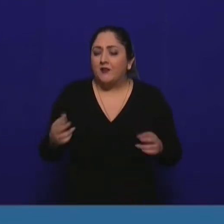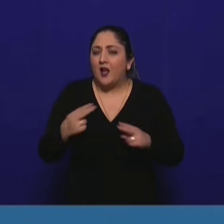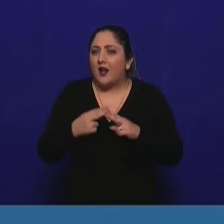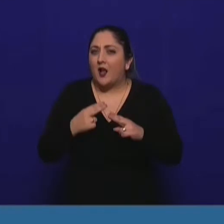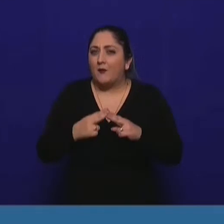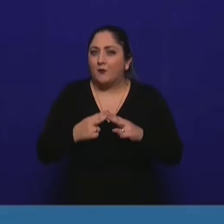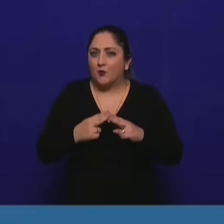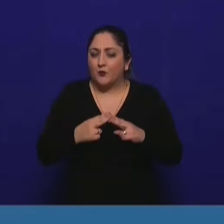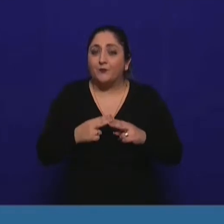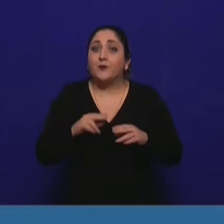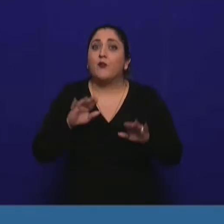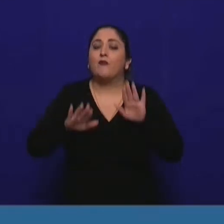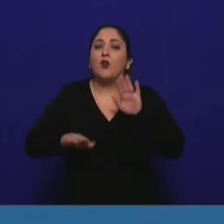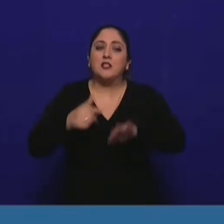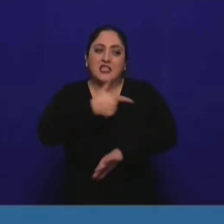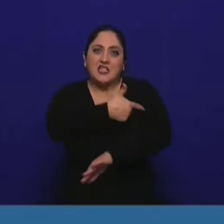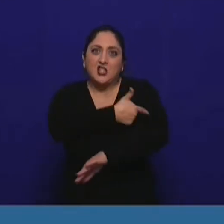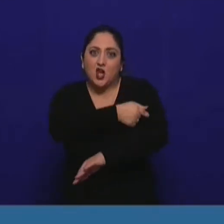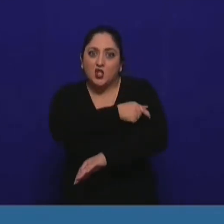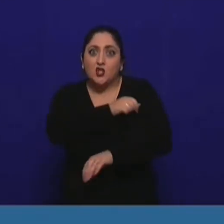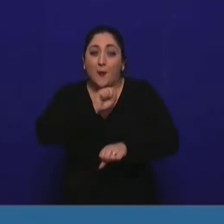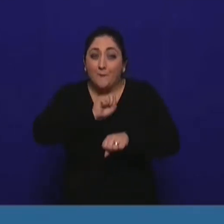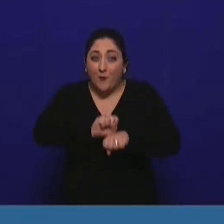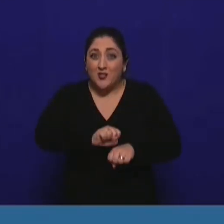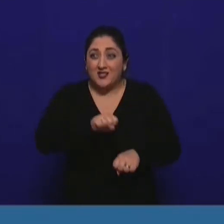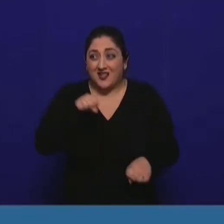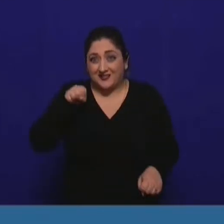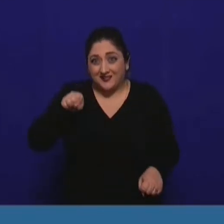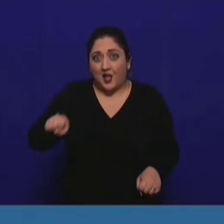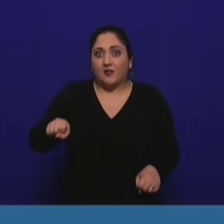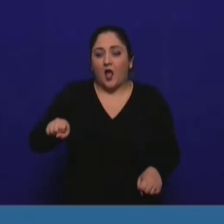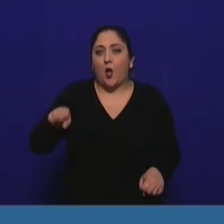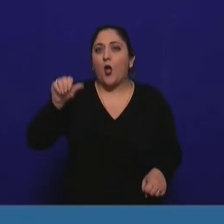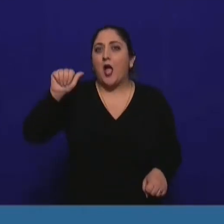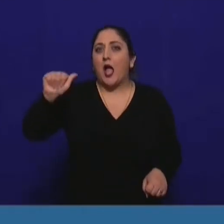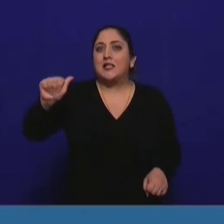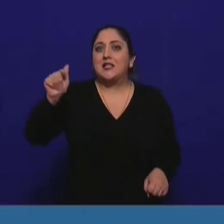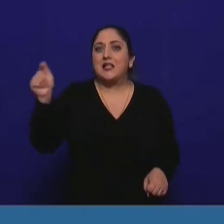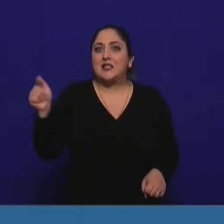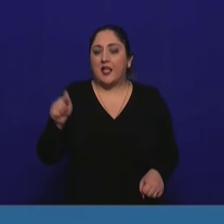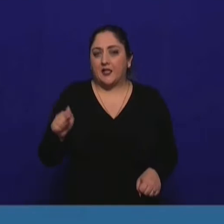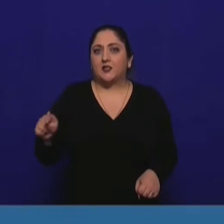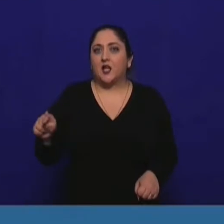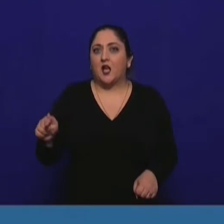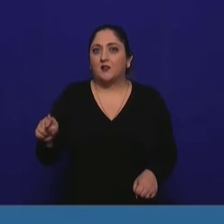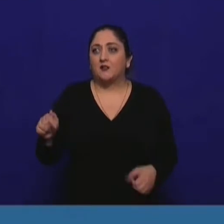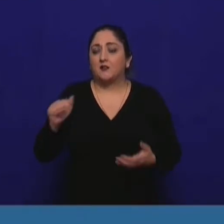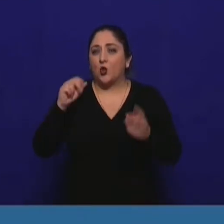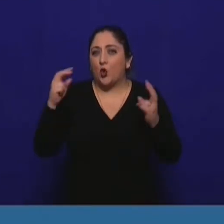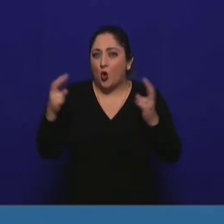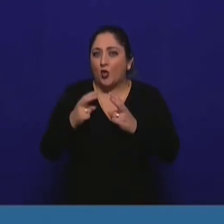viżavi il-varjant tal-Afrika t'isfel. Kif ukoll biex inkompli mad-domanda